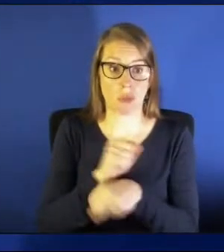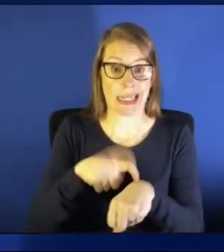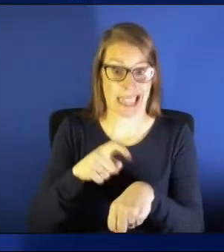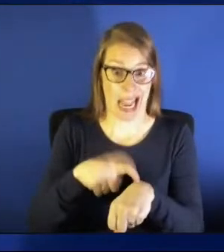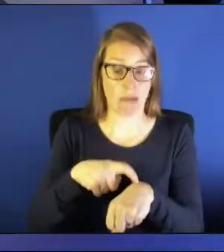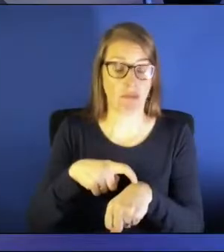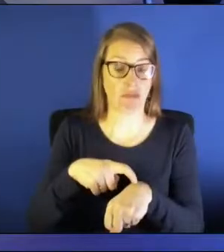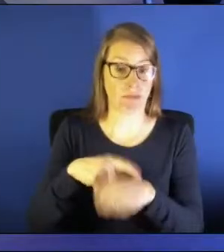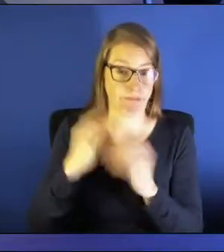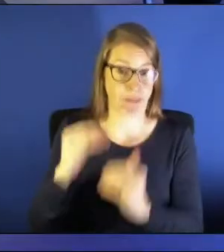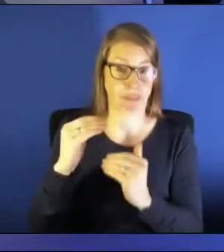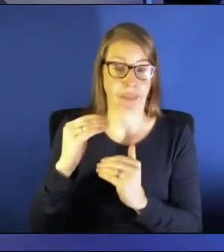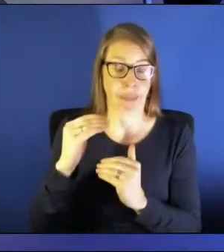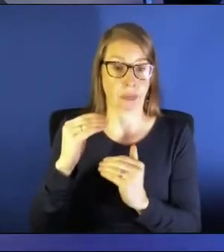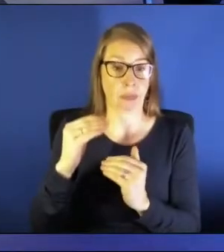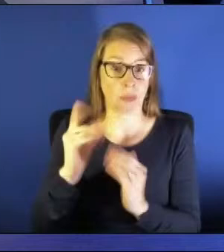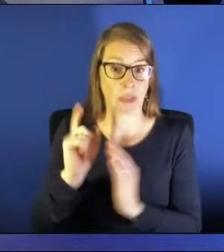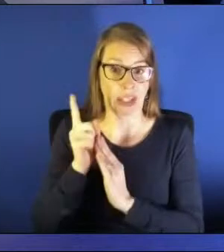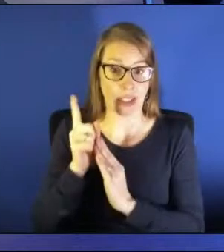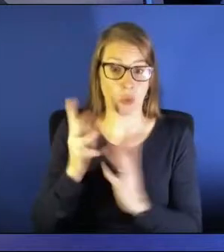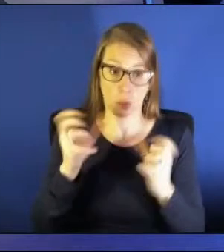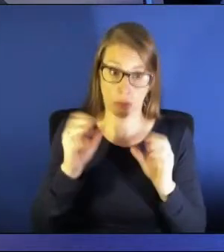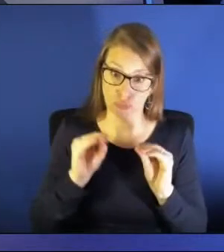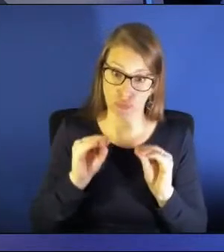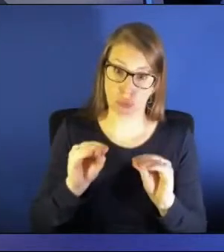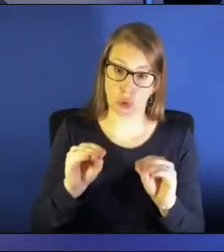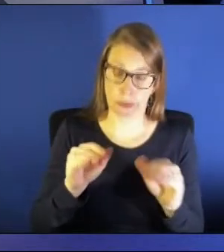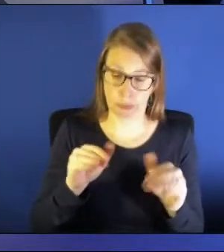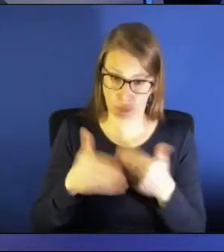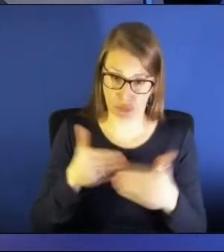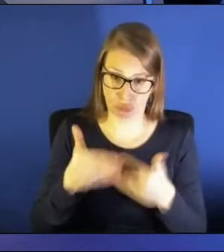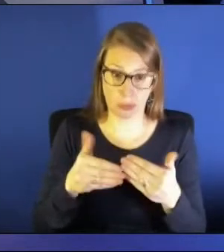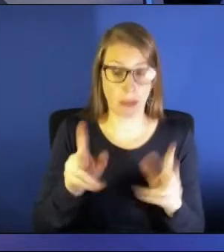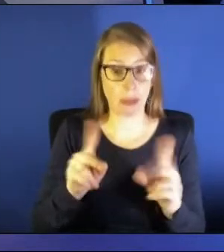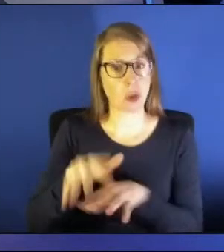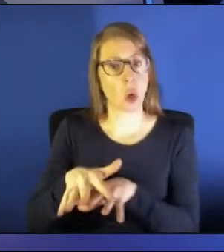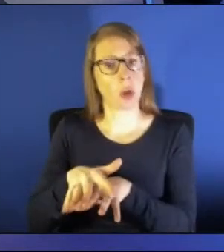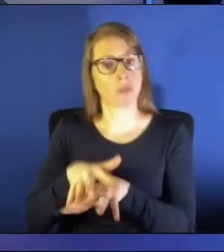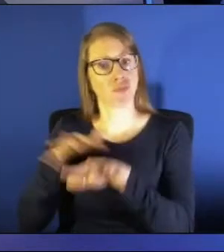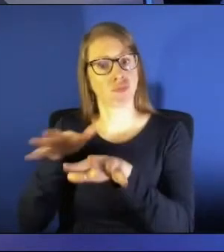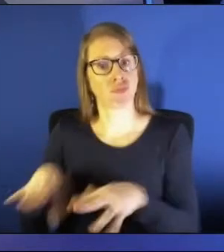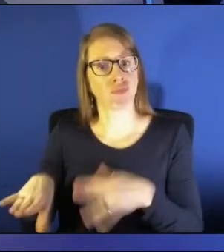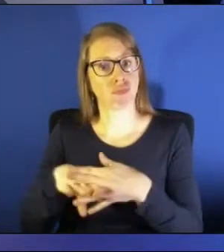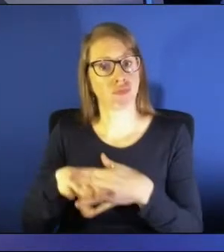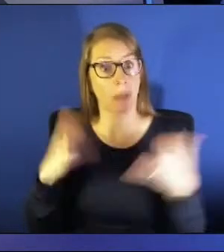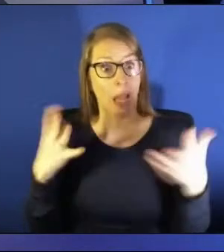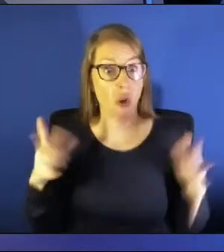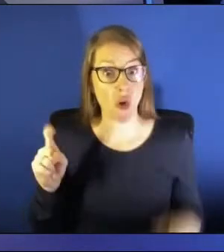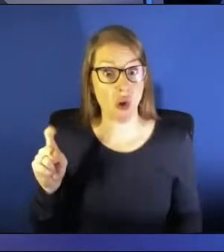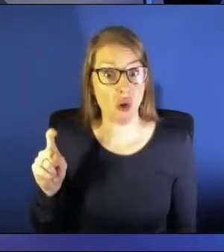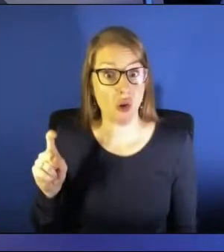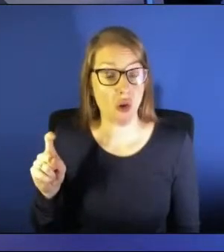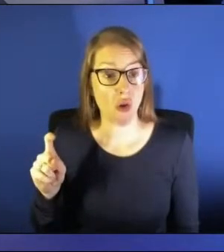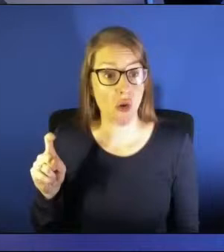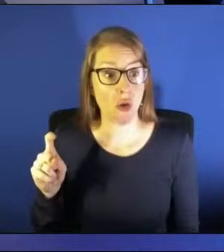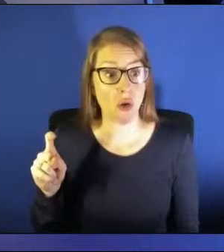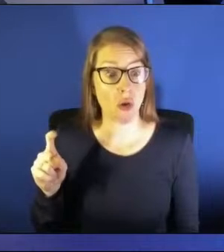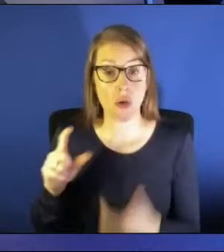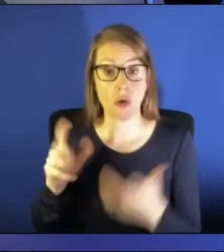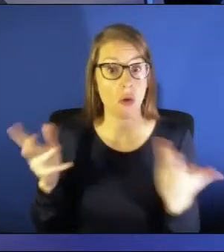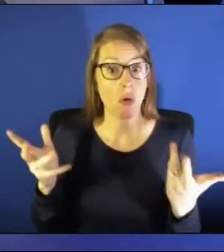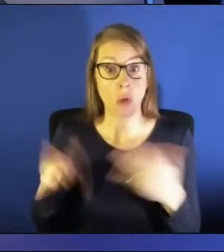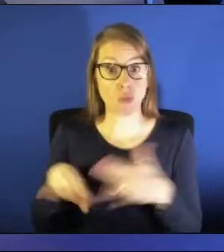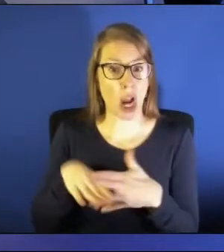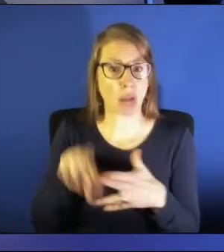move. So it is a timed event, but are people slowing at all and taking breaks at all? How does that work? What does a break look like